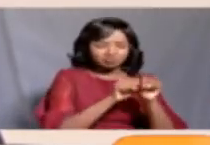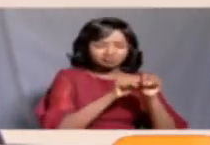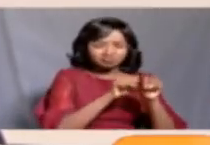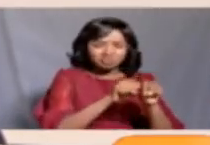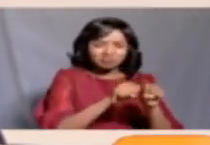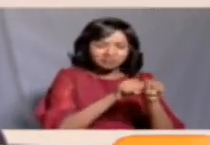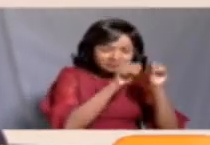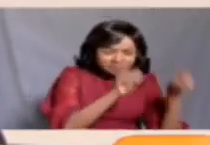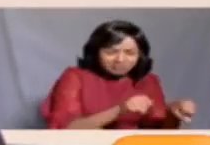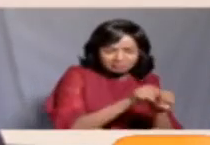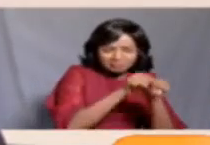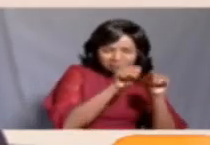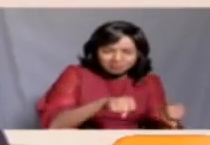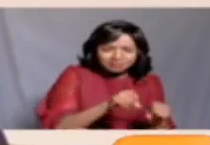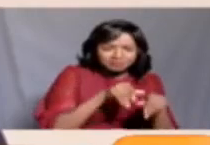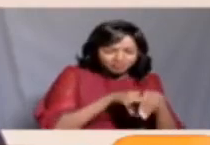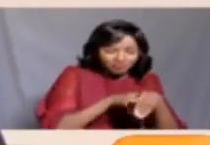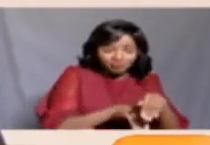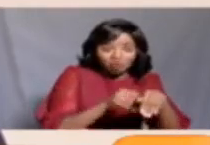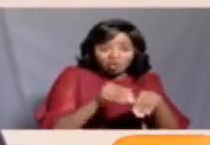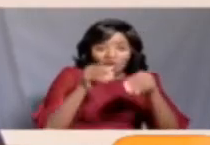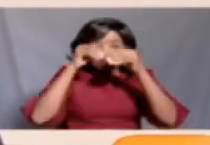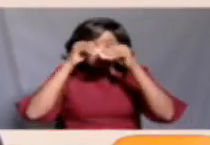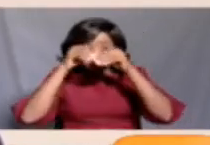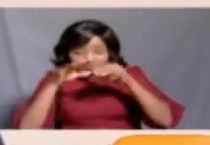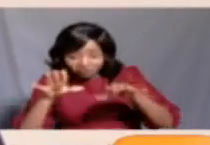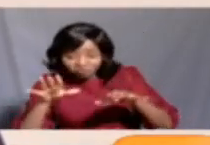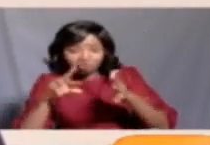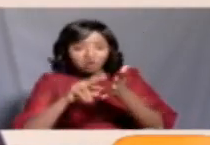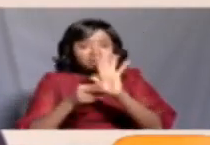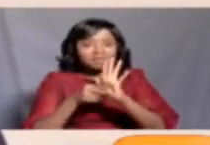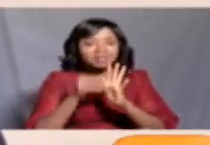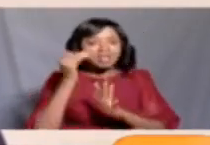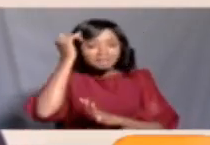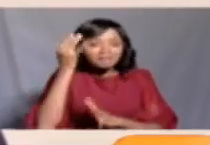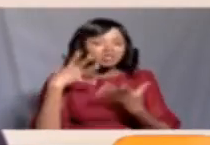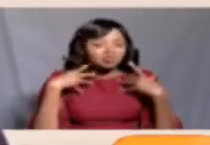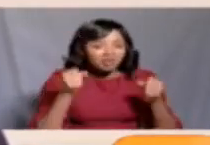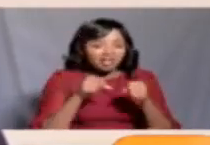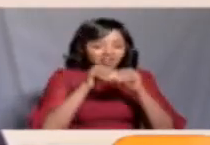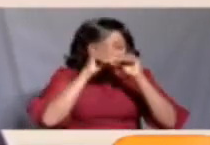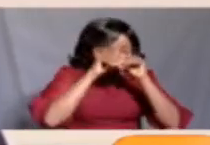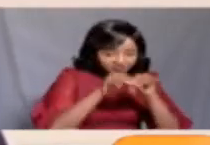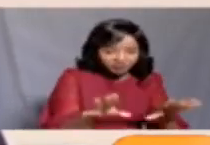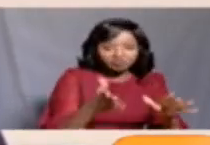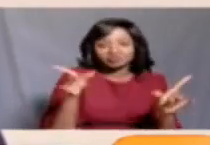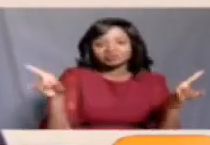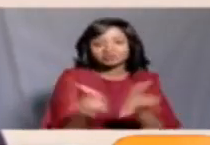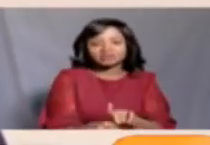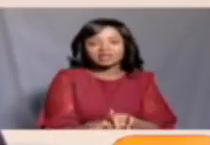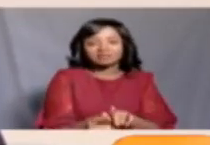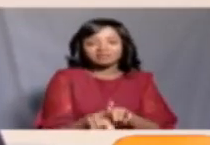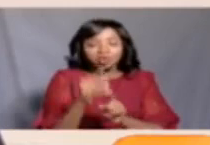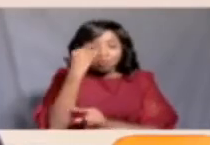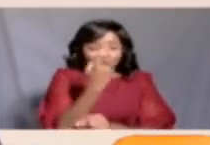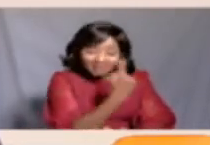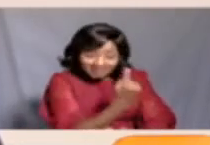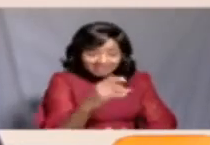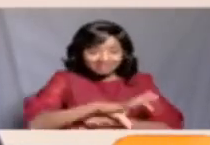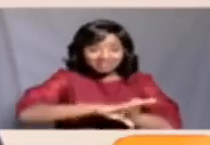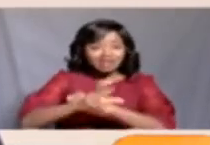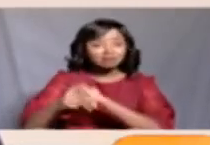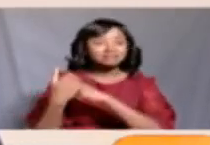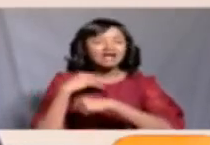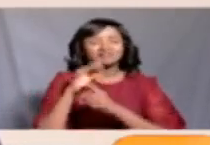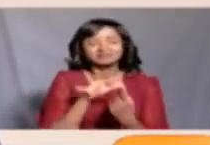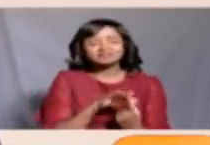because of devolution, the roles of mental health are going to be devolved to the counties. What I like about that is because every county will have its own special